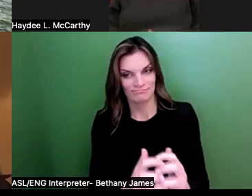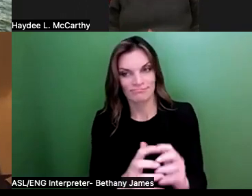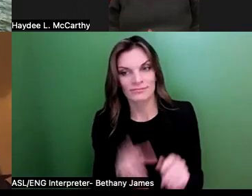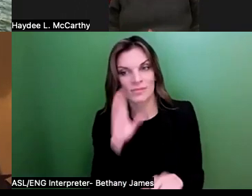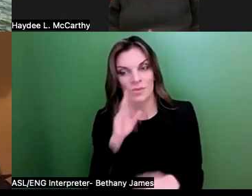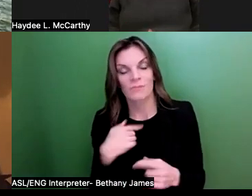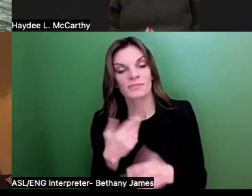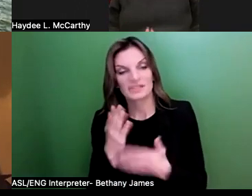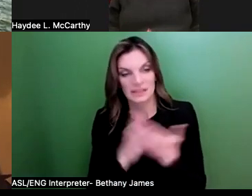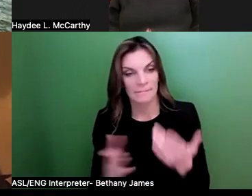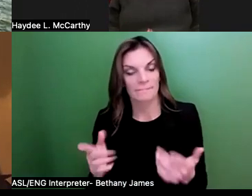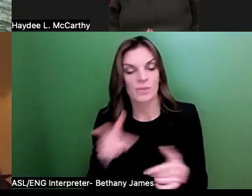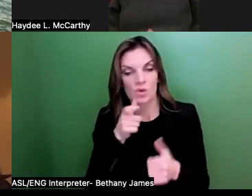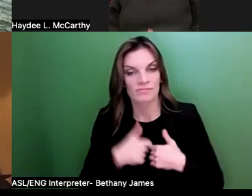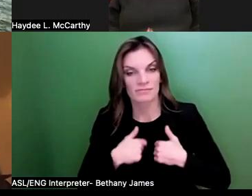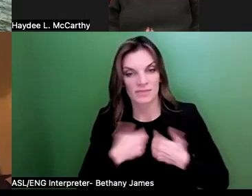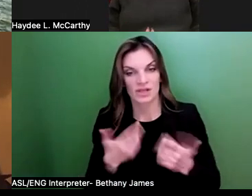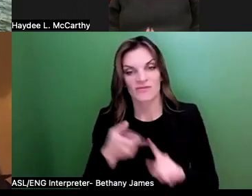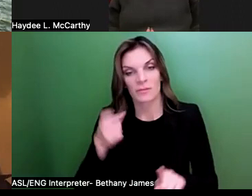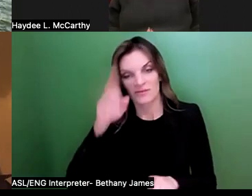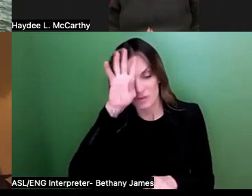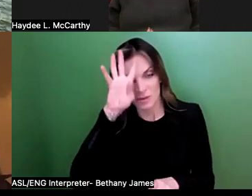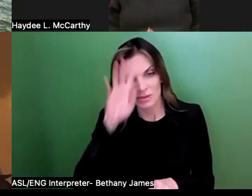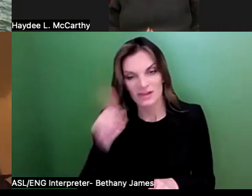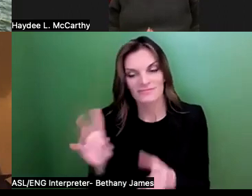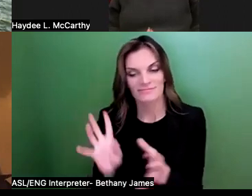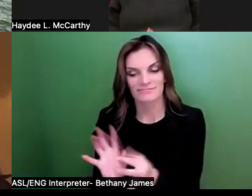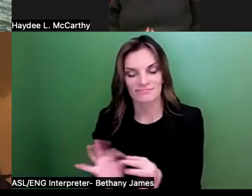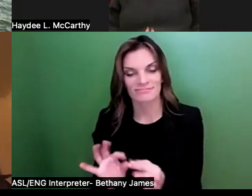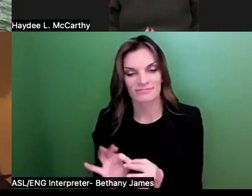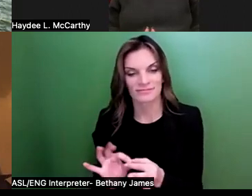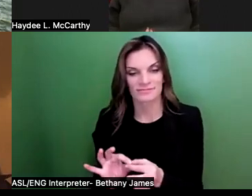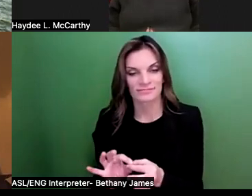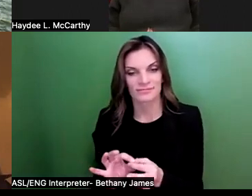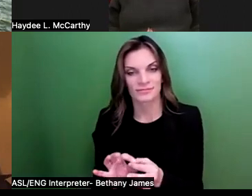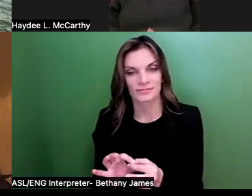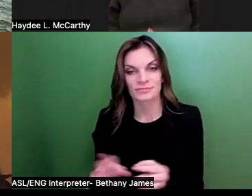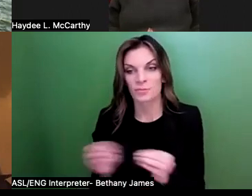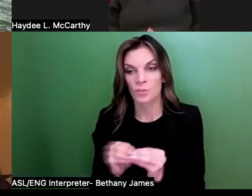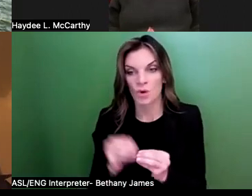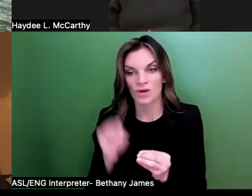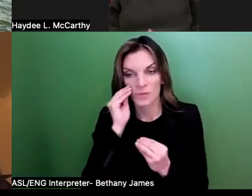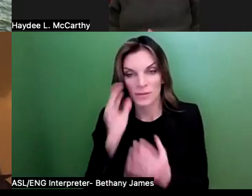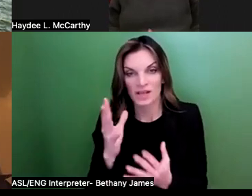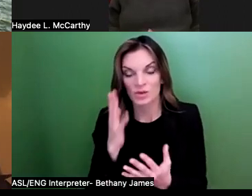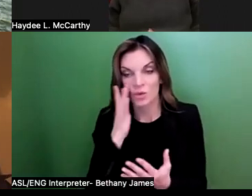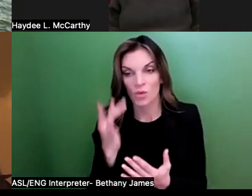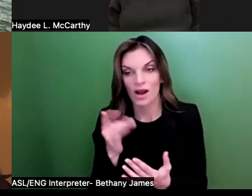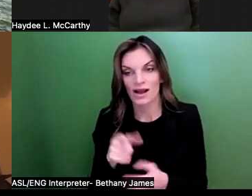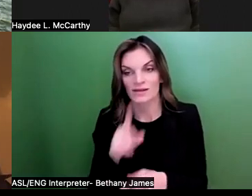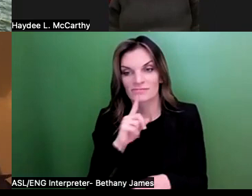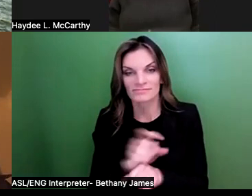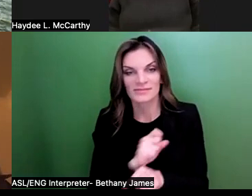attended from the fire department that had requested more information as to why dredging did not